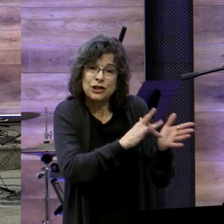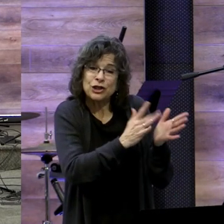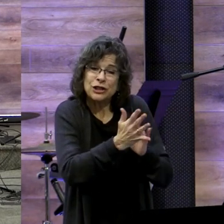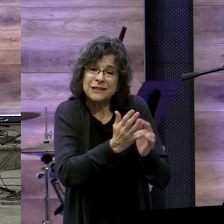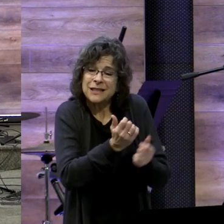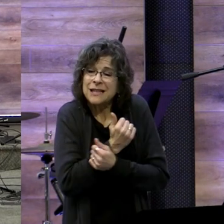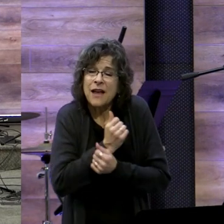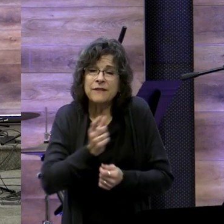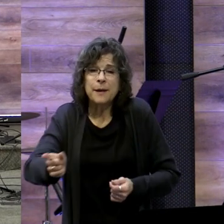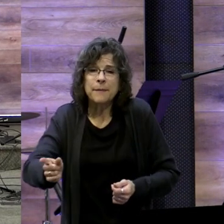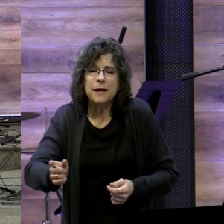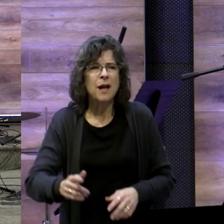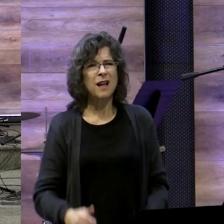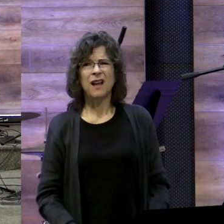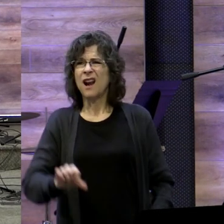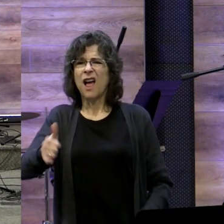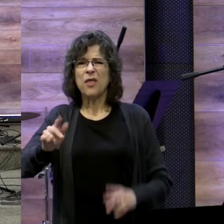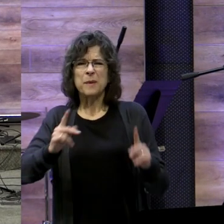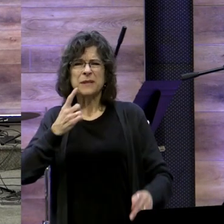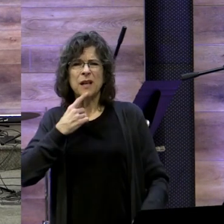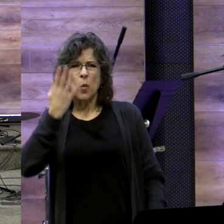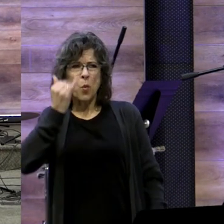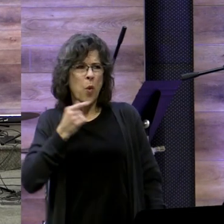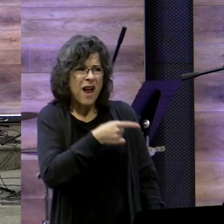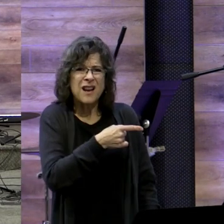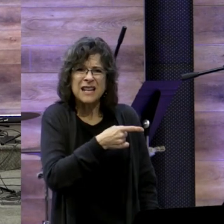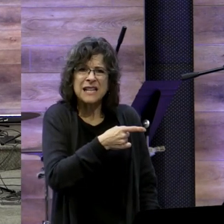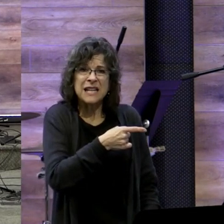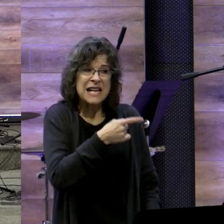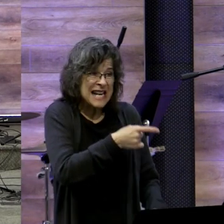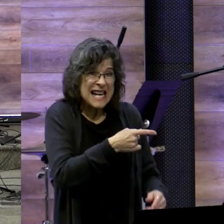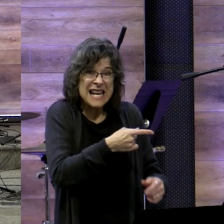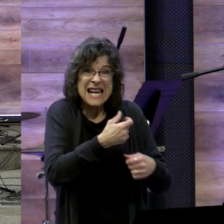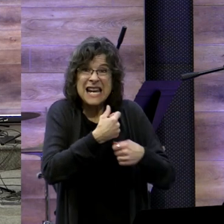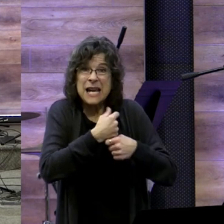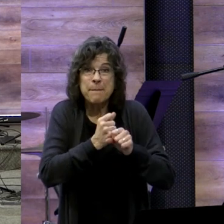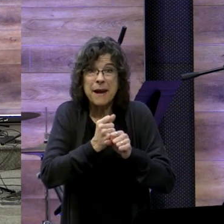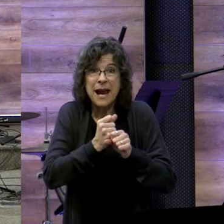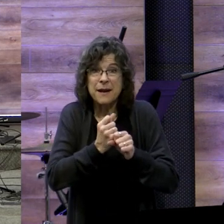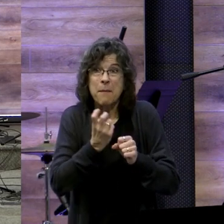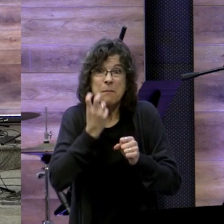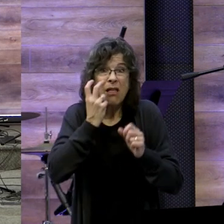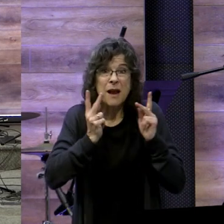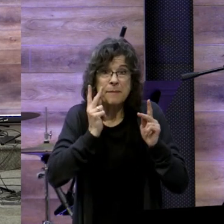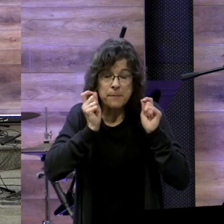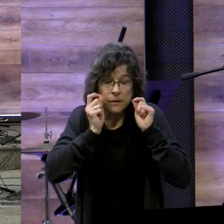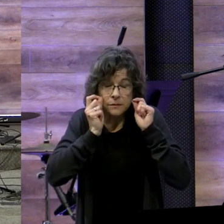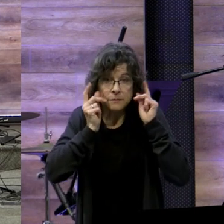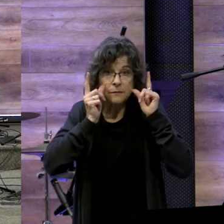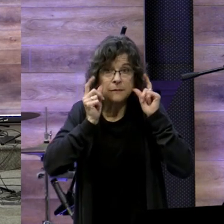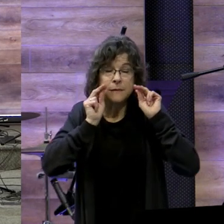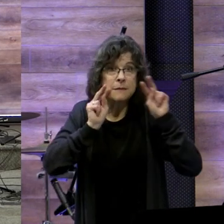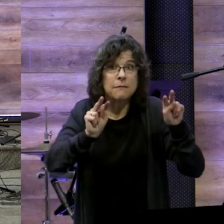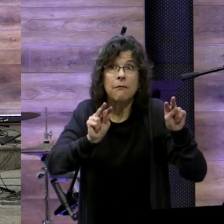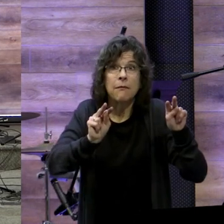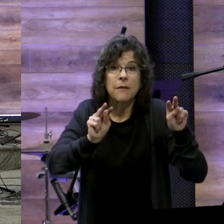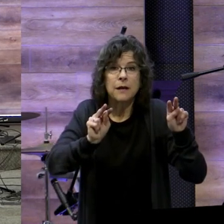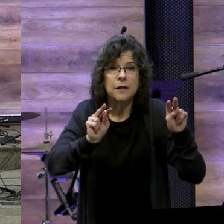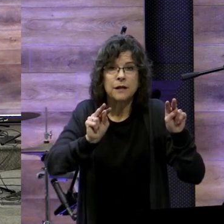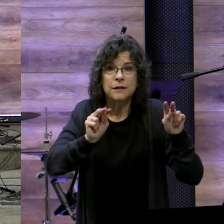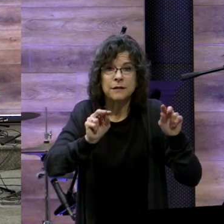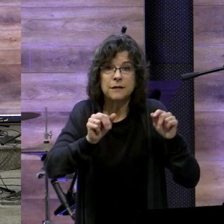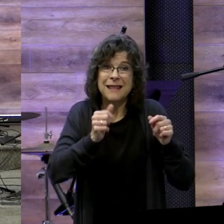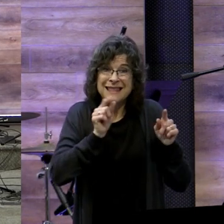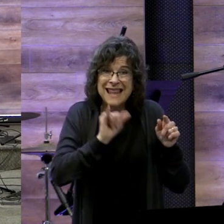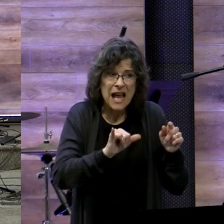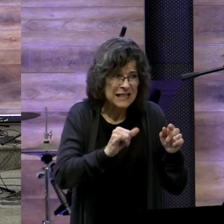said, could not he who opened the eyes of the blind man, remember that was back in John chapter 9, a man born blind, also